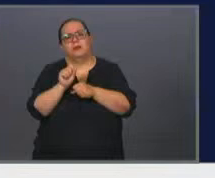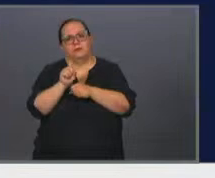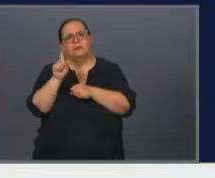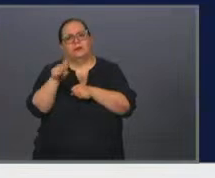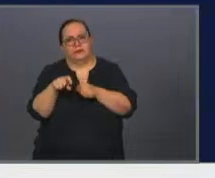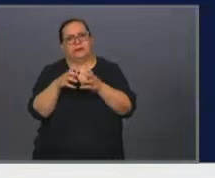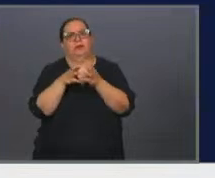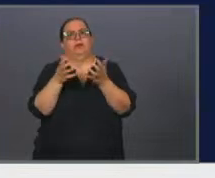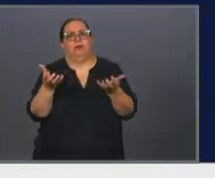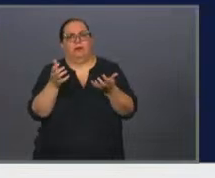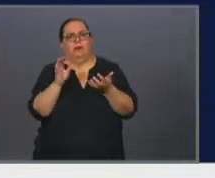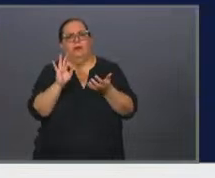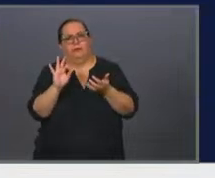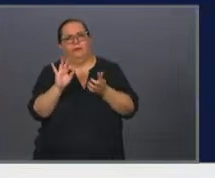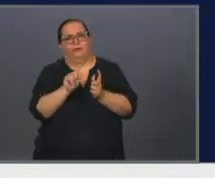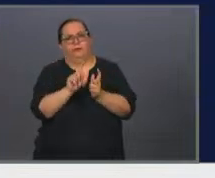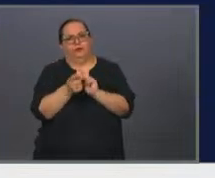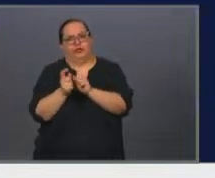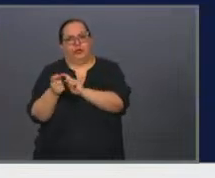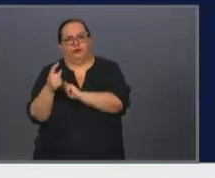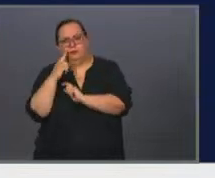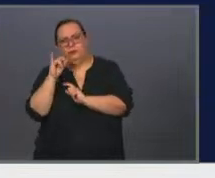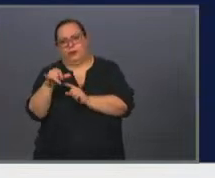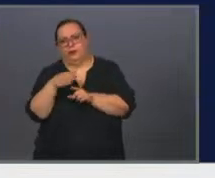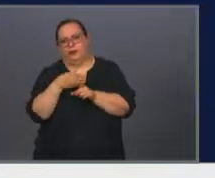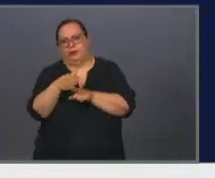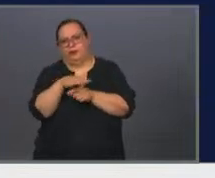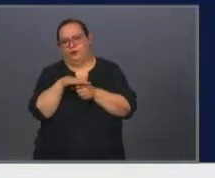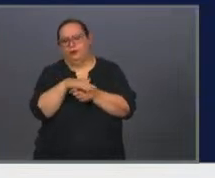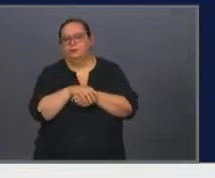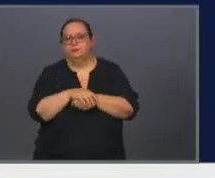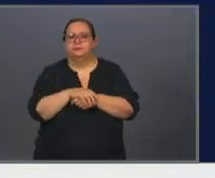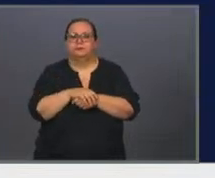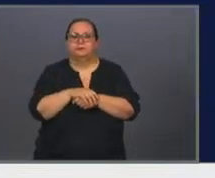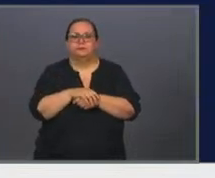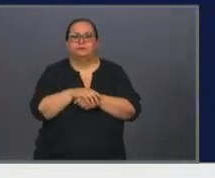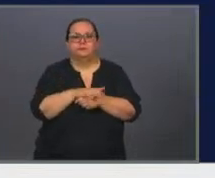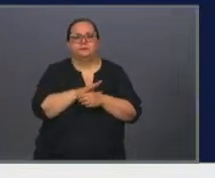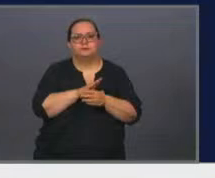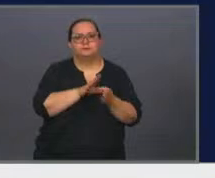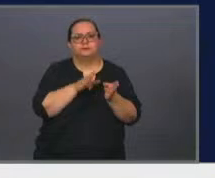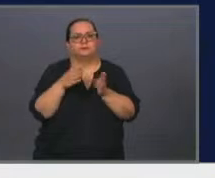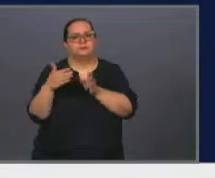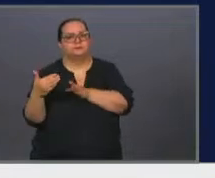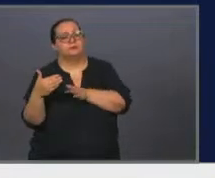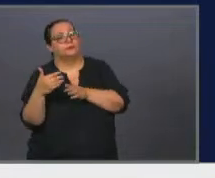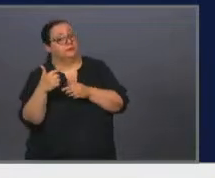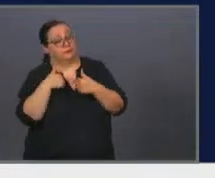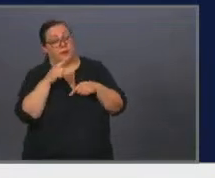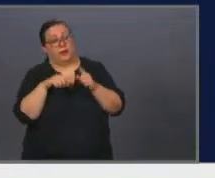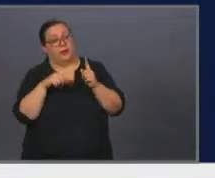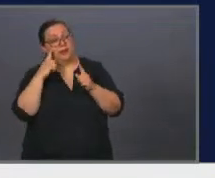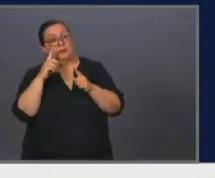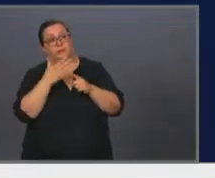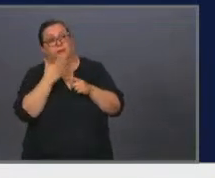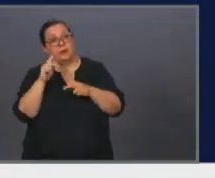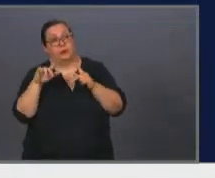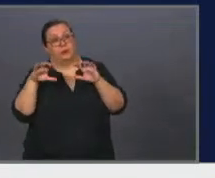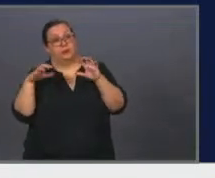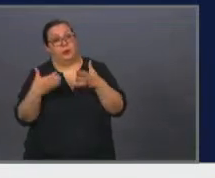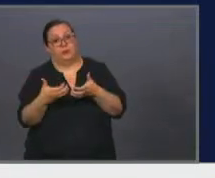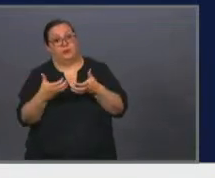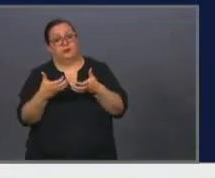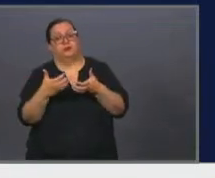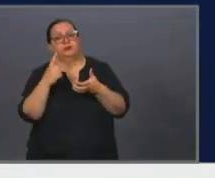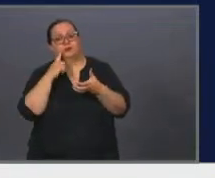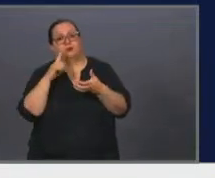of change in that area. So I can't think of a better population of folks to fully